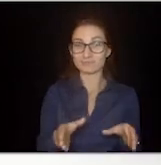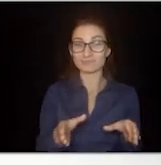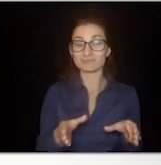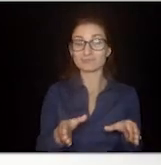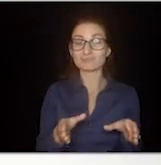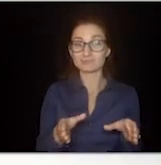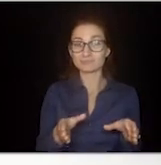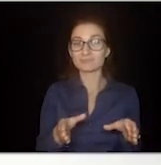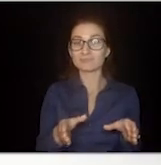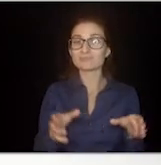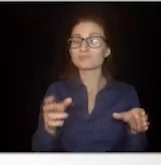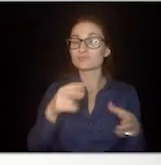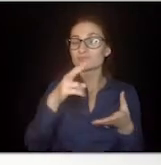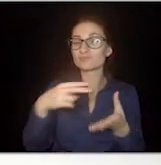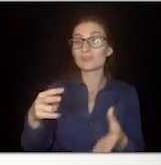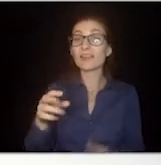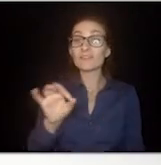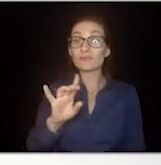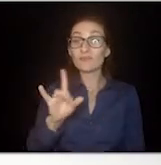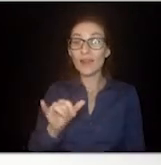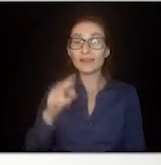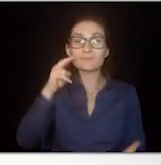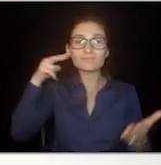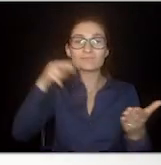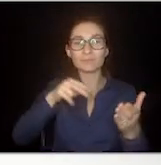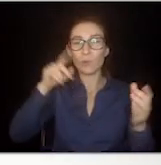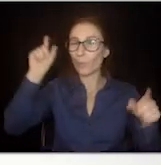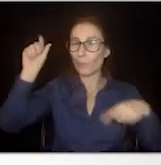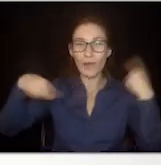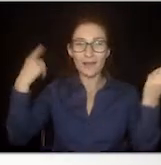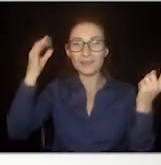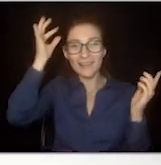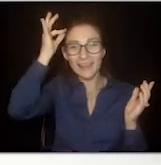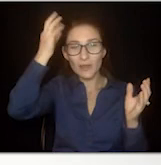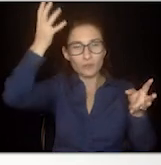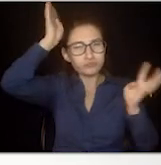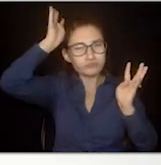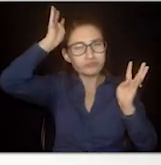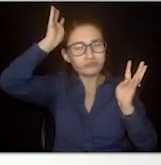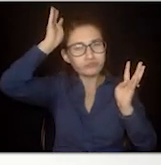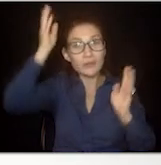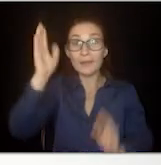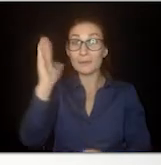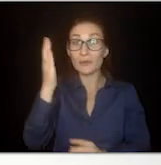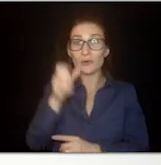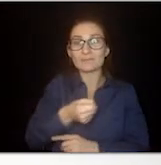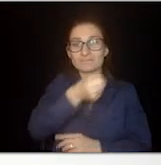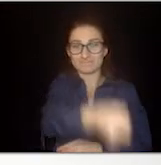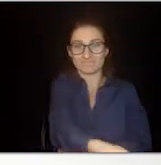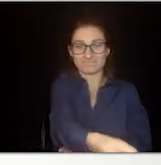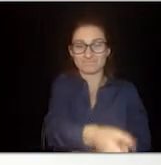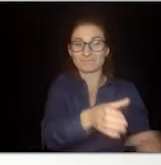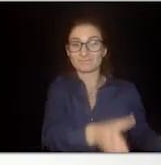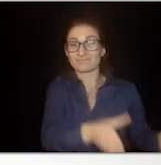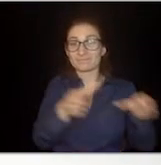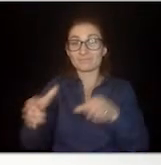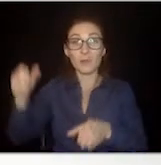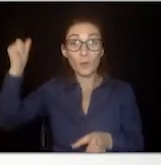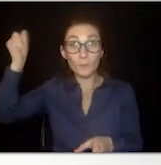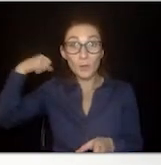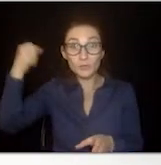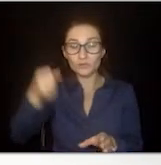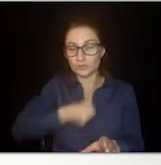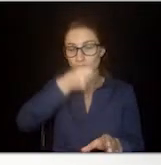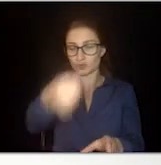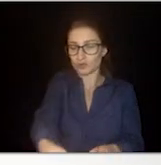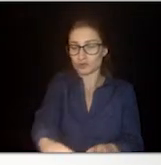box as Ms. Prey says, Freddie looks at his wild hair. Next, Freddie places the hairbrush in the